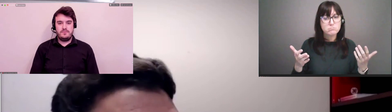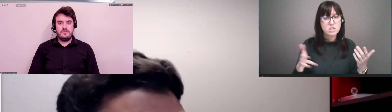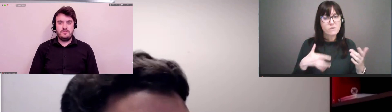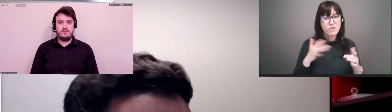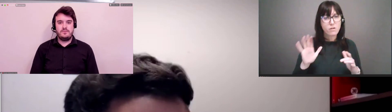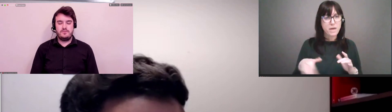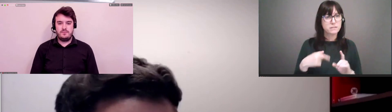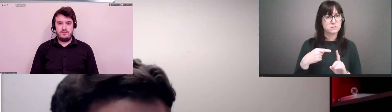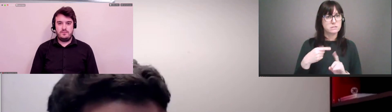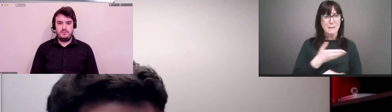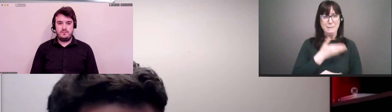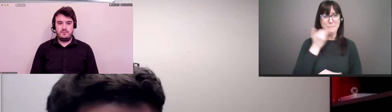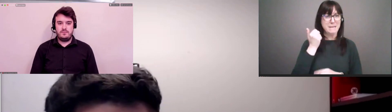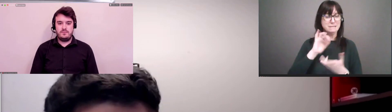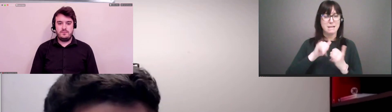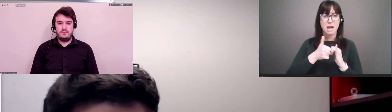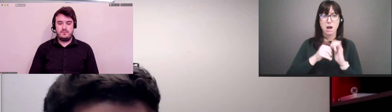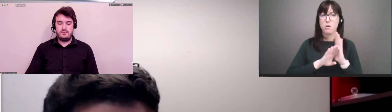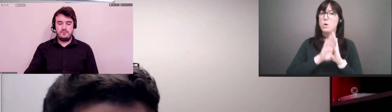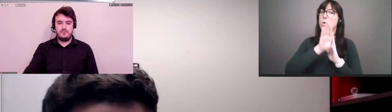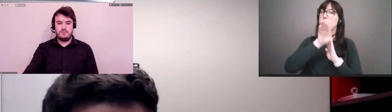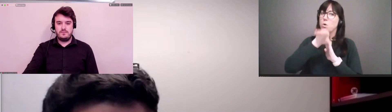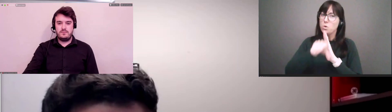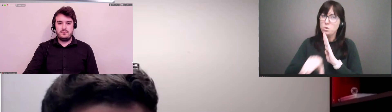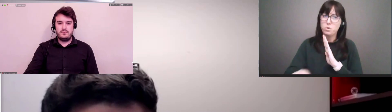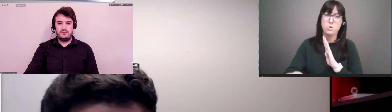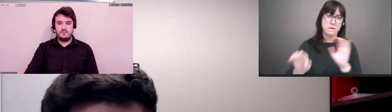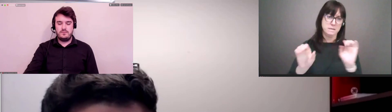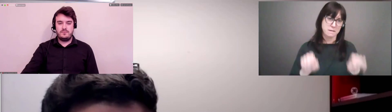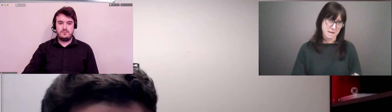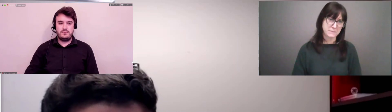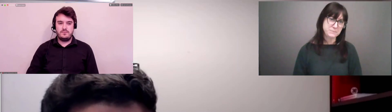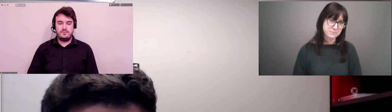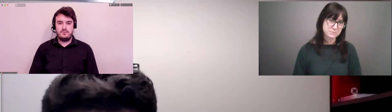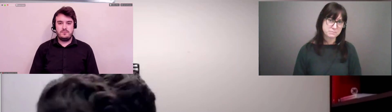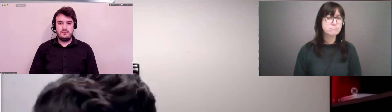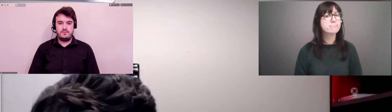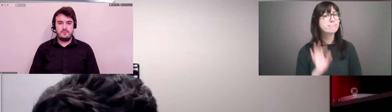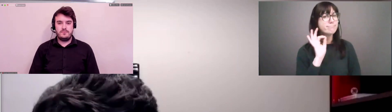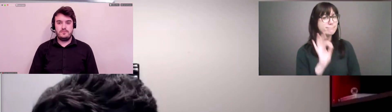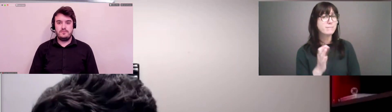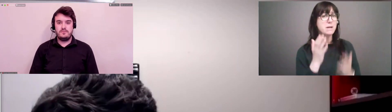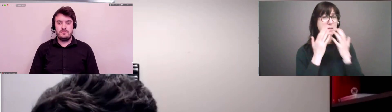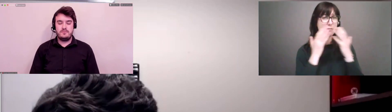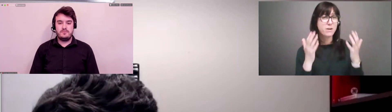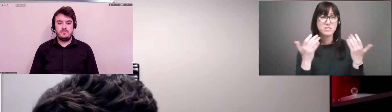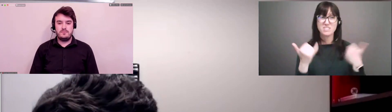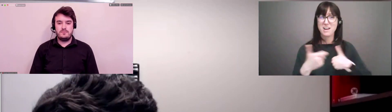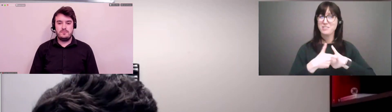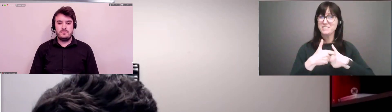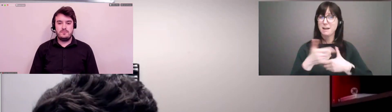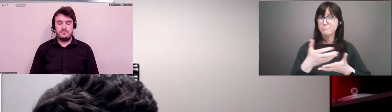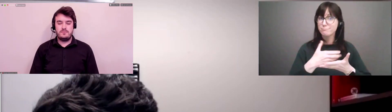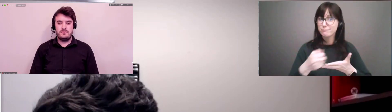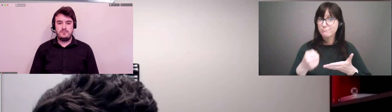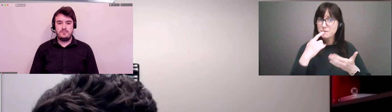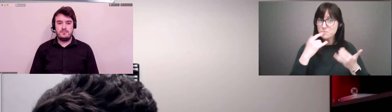positively, influence and stop this outbreak. So thank you very much. This is all the time that we have